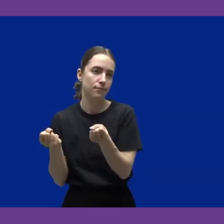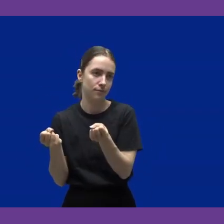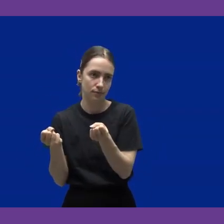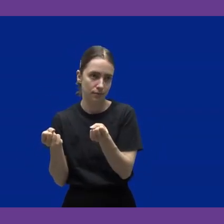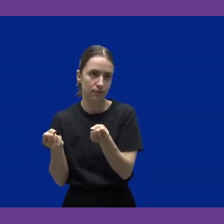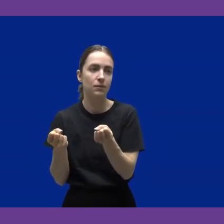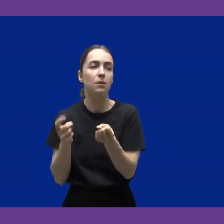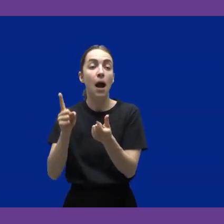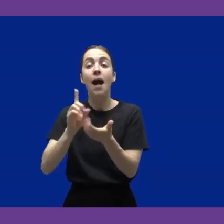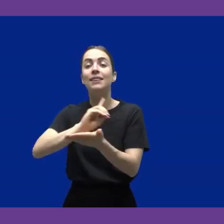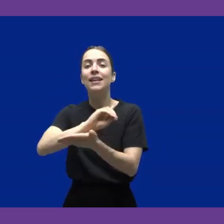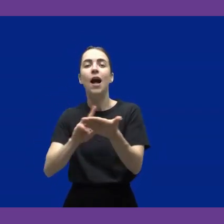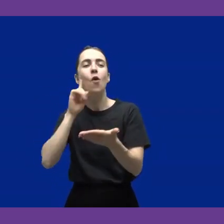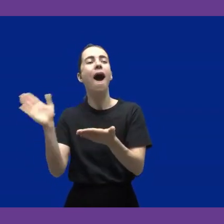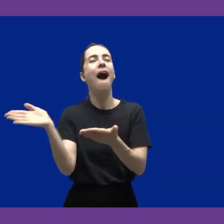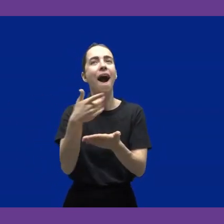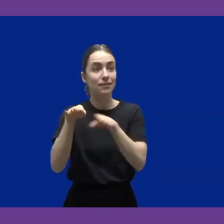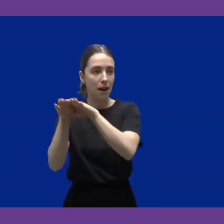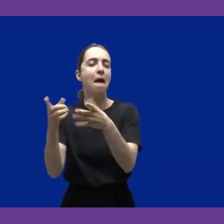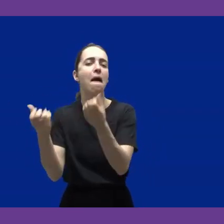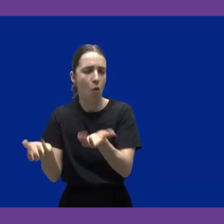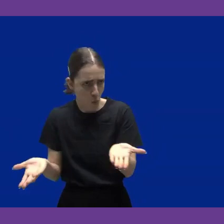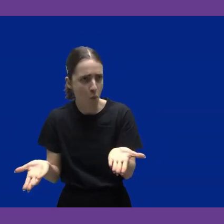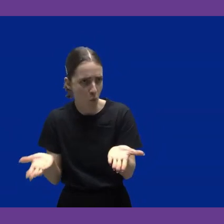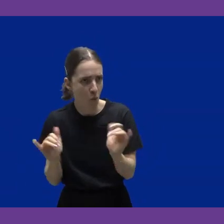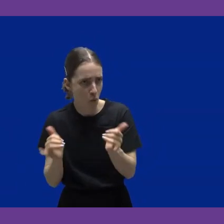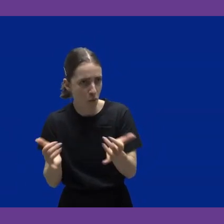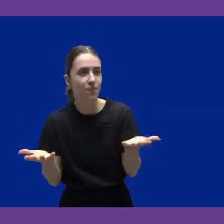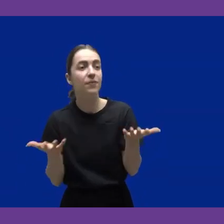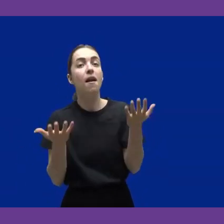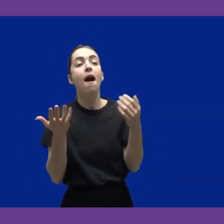information. Those are the ones that I understand will cover that.